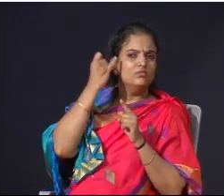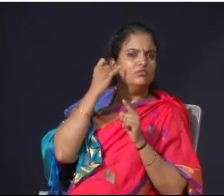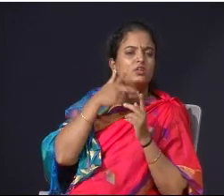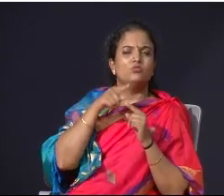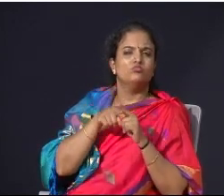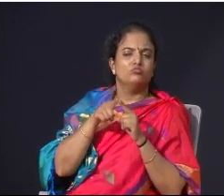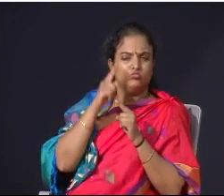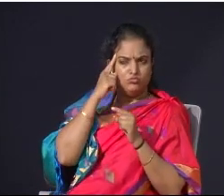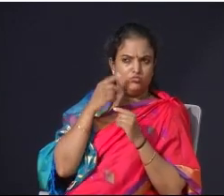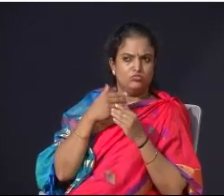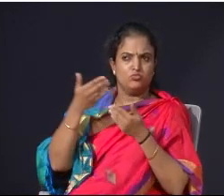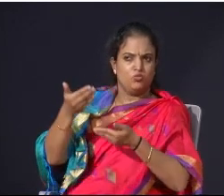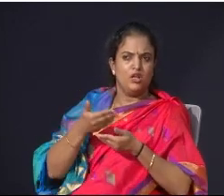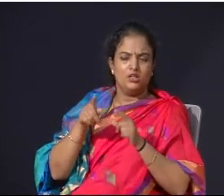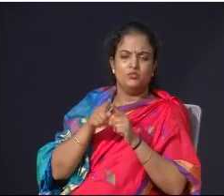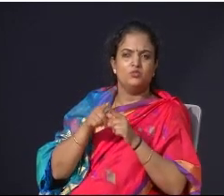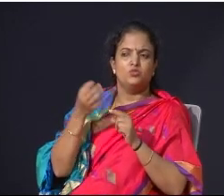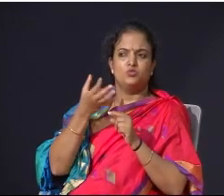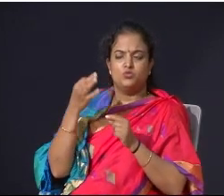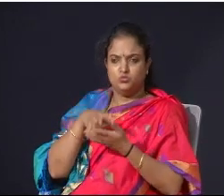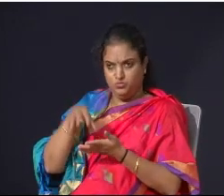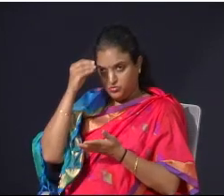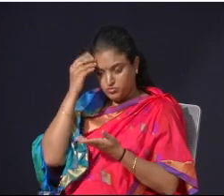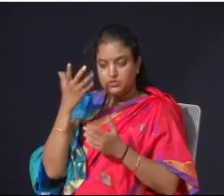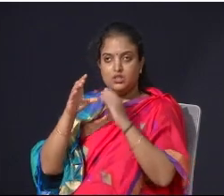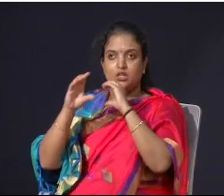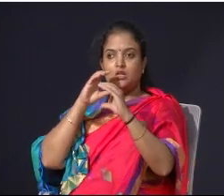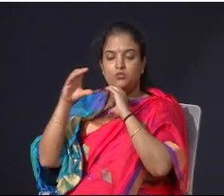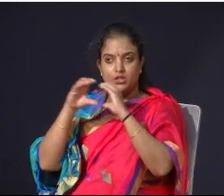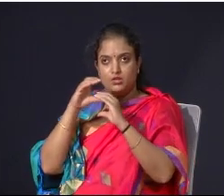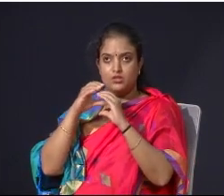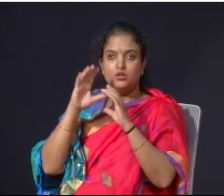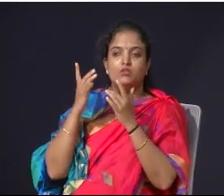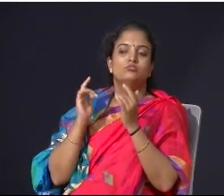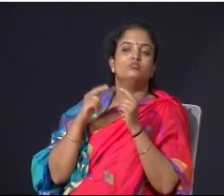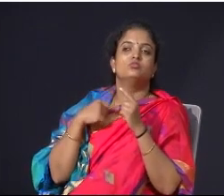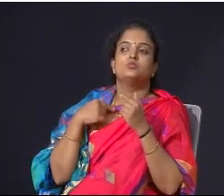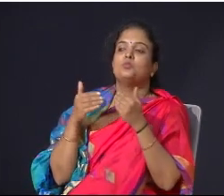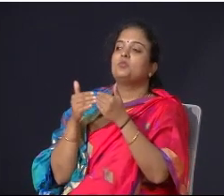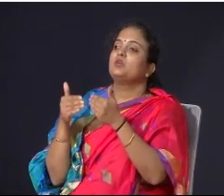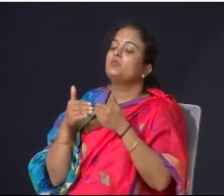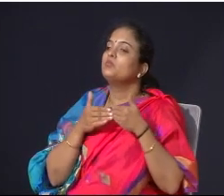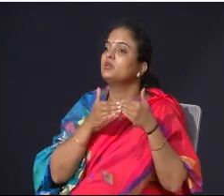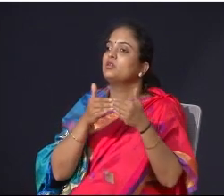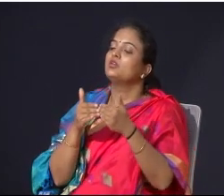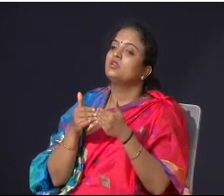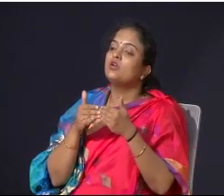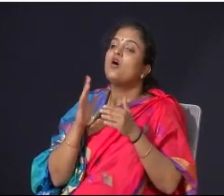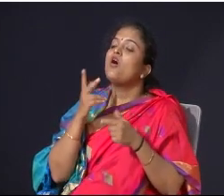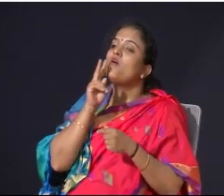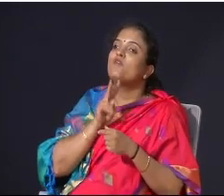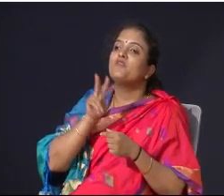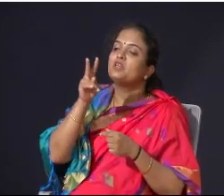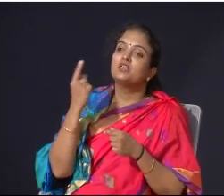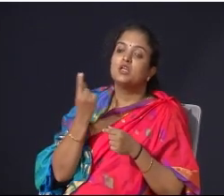new pathways for learning, communication, and connection, and how vision just